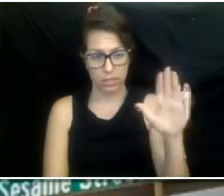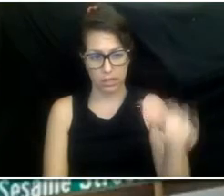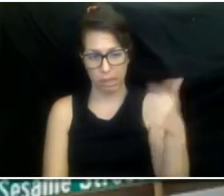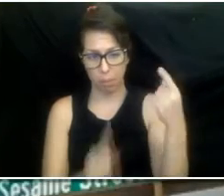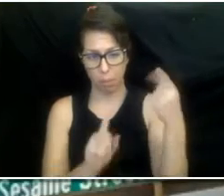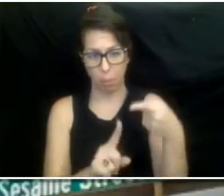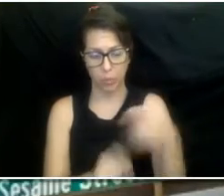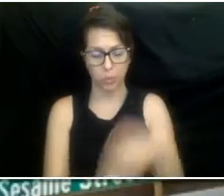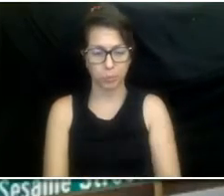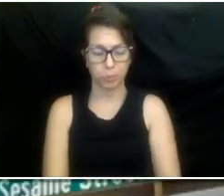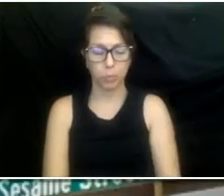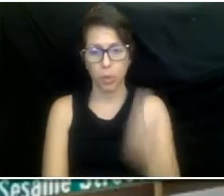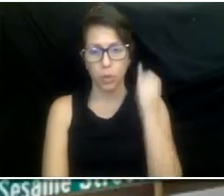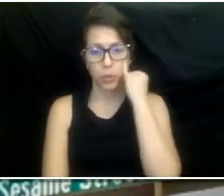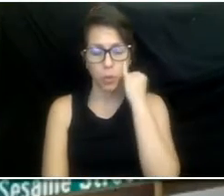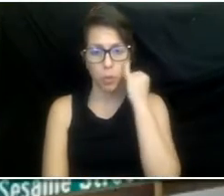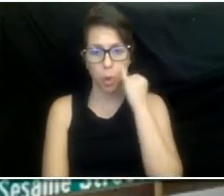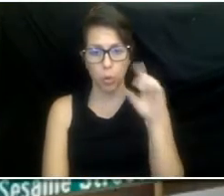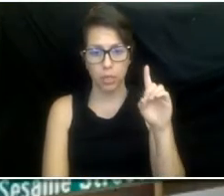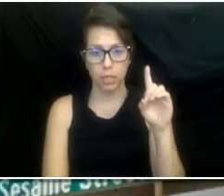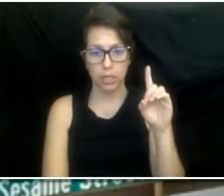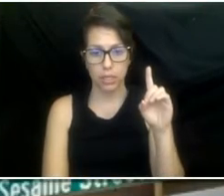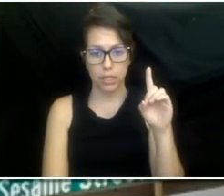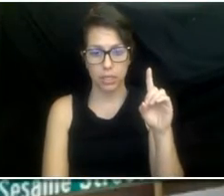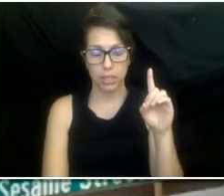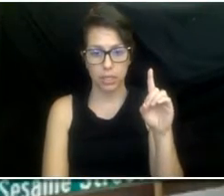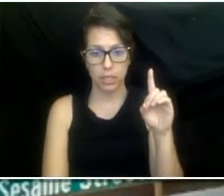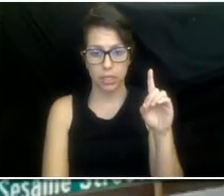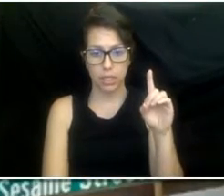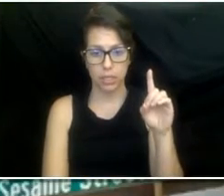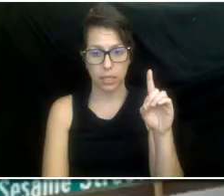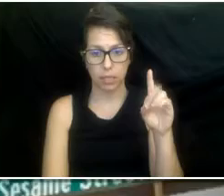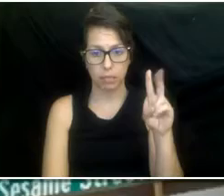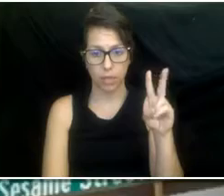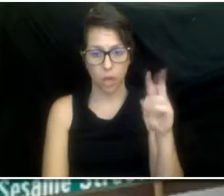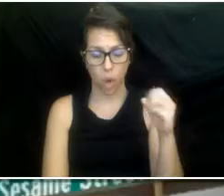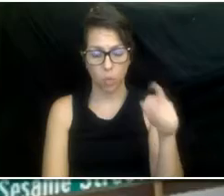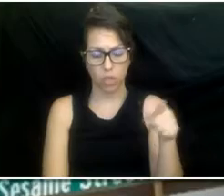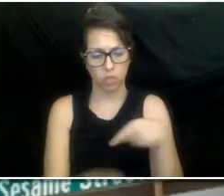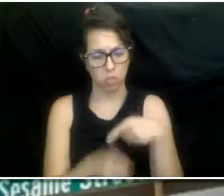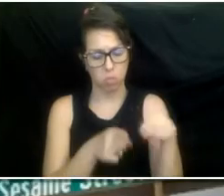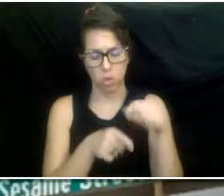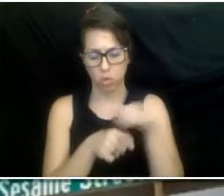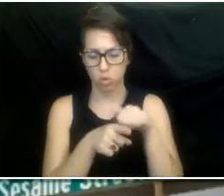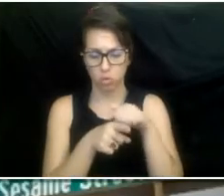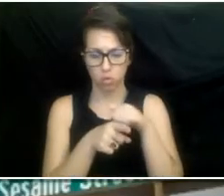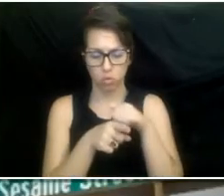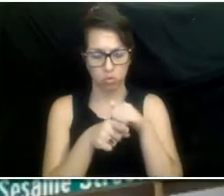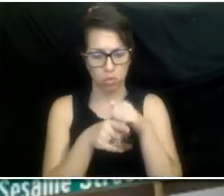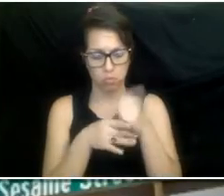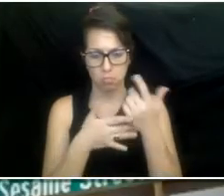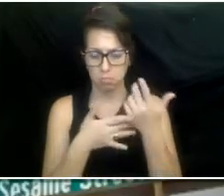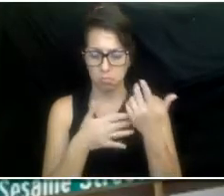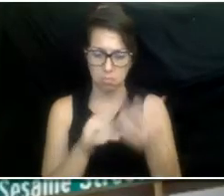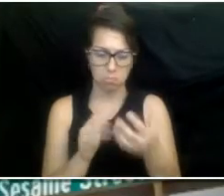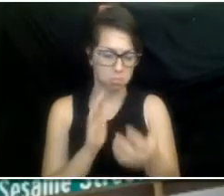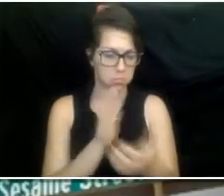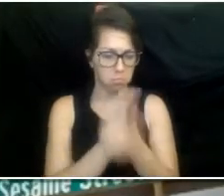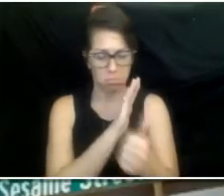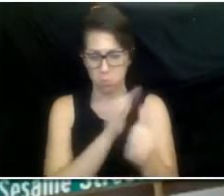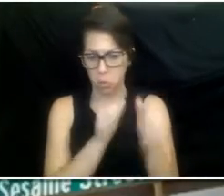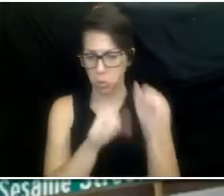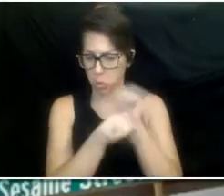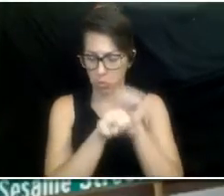of complaints taken and arrests are down that's just a fact I'm not I